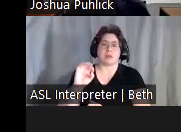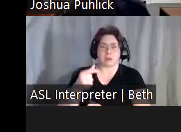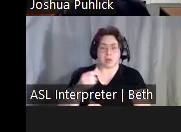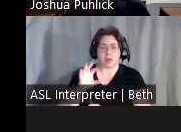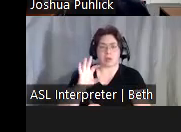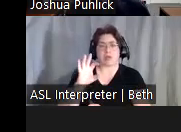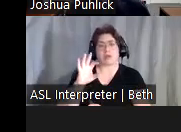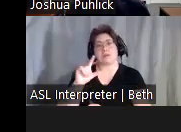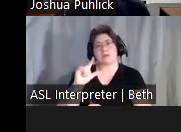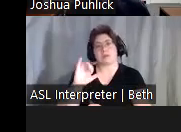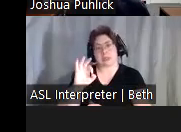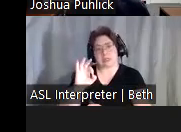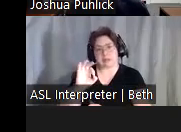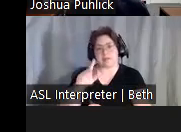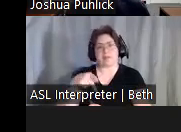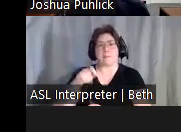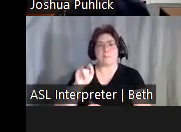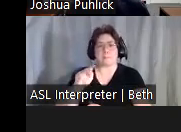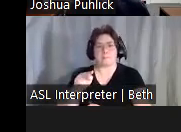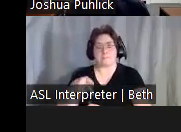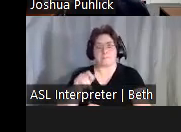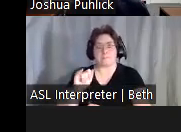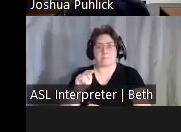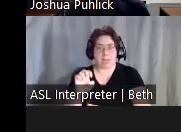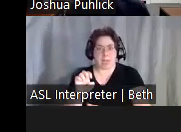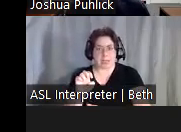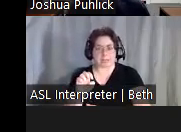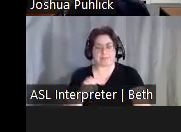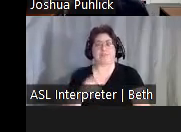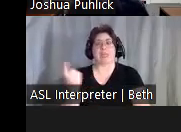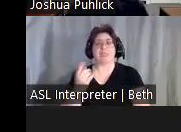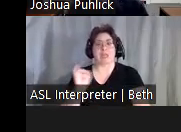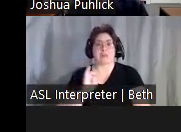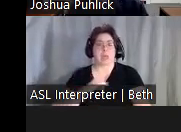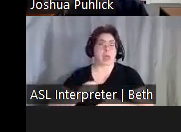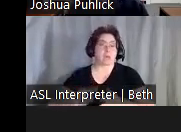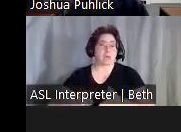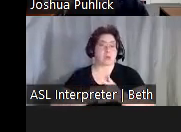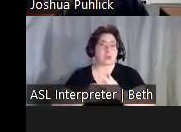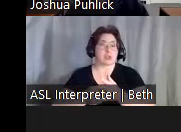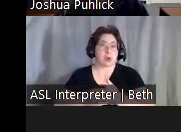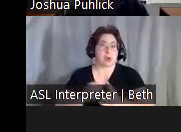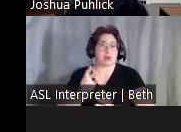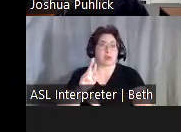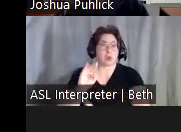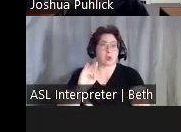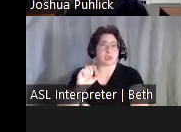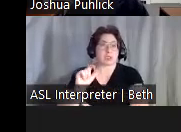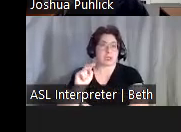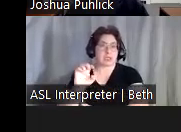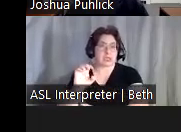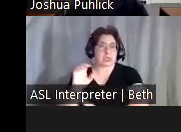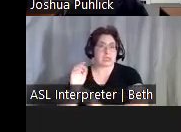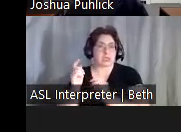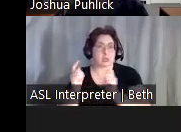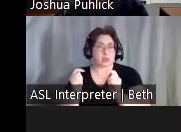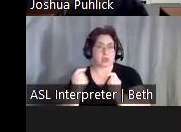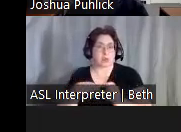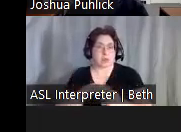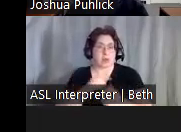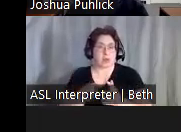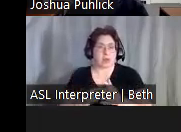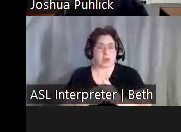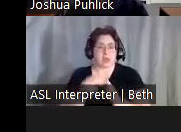Something that I'm beginning to implement in the resilience treatment is